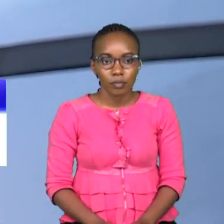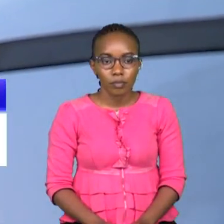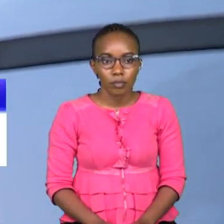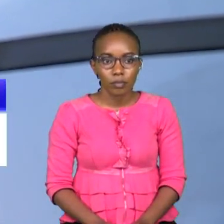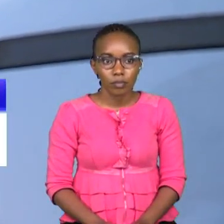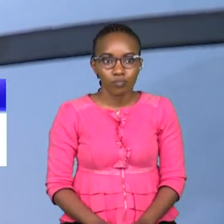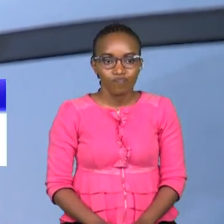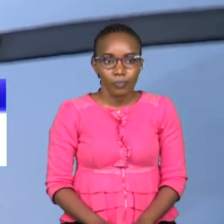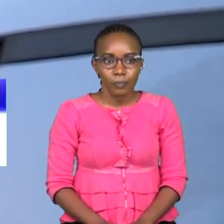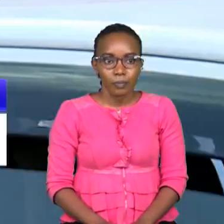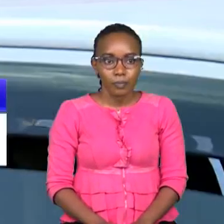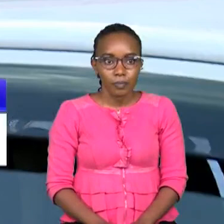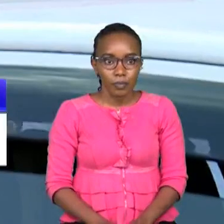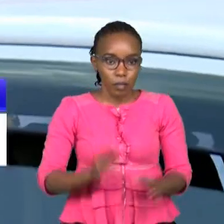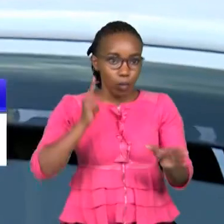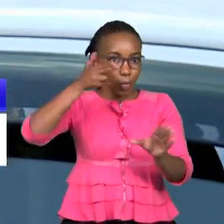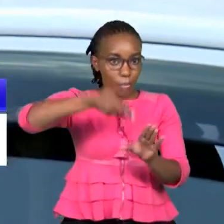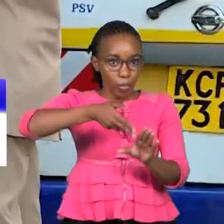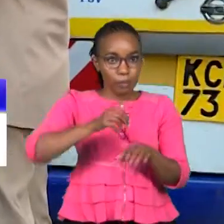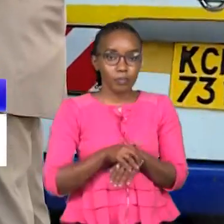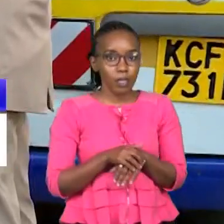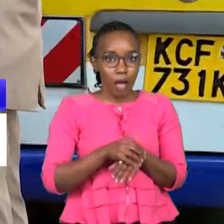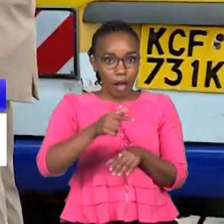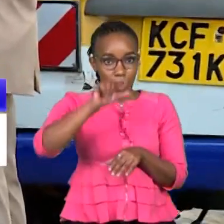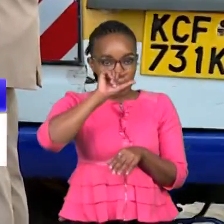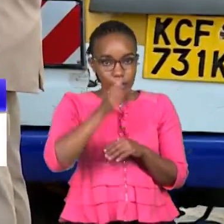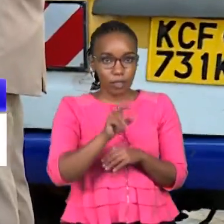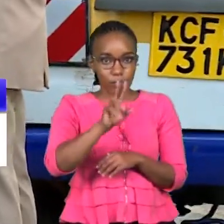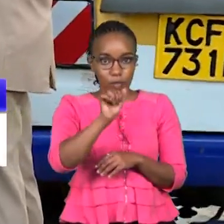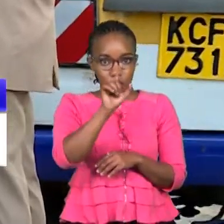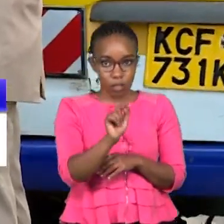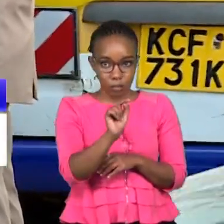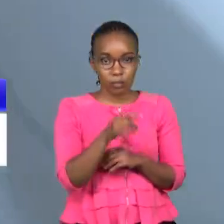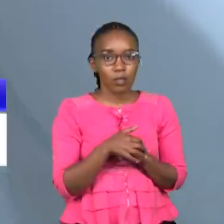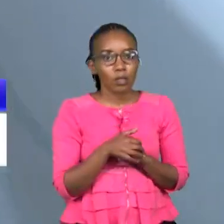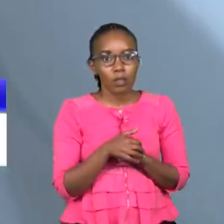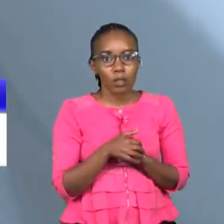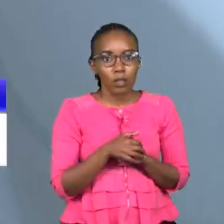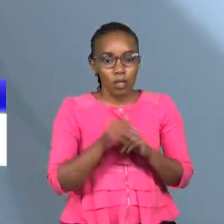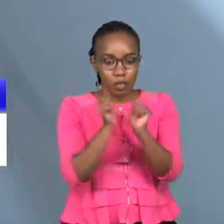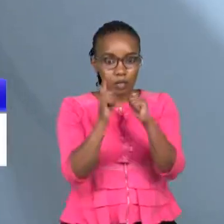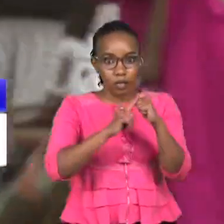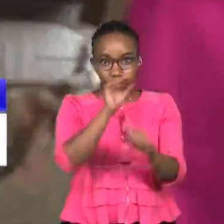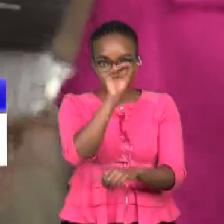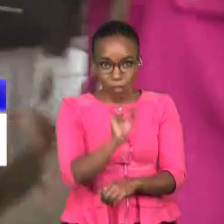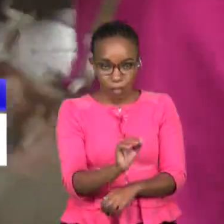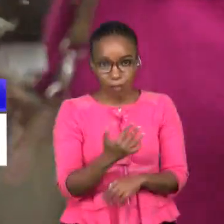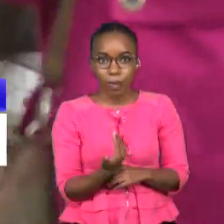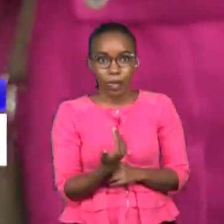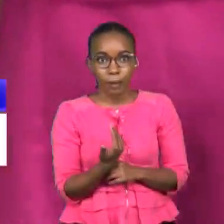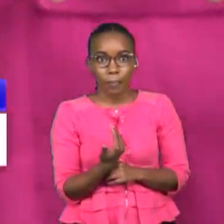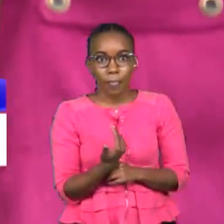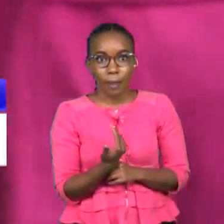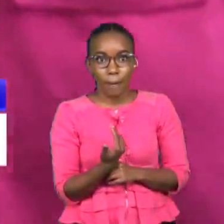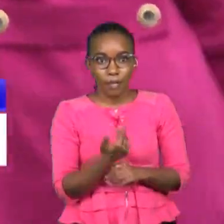The supply of liquefied petroleum gas will be subjected to VAT at a standard rate of 16%. At the same